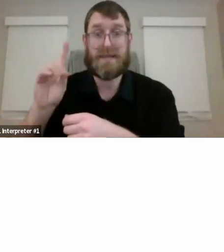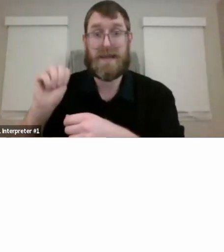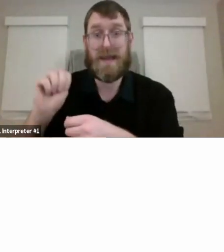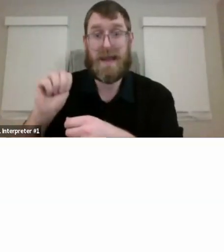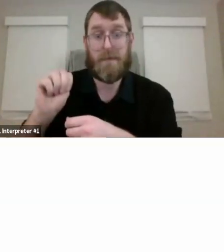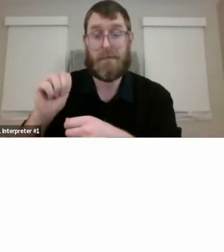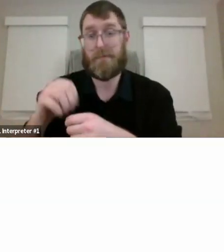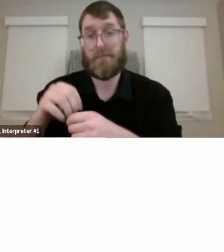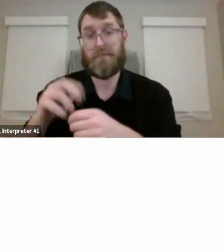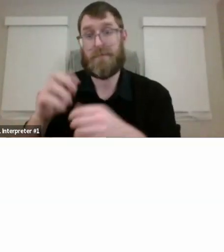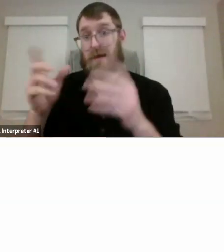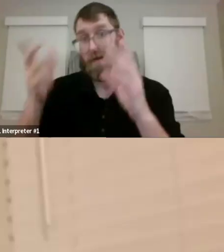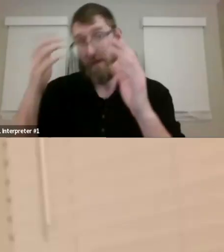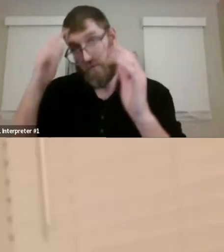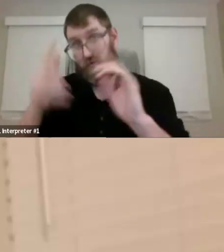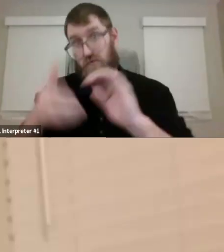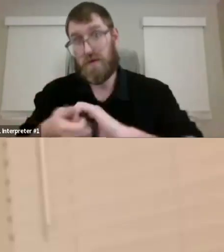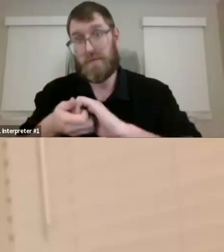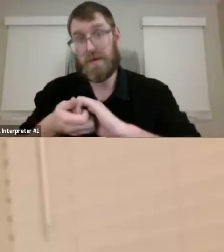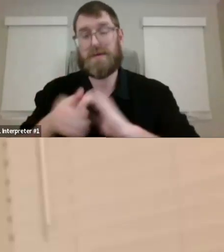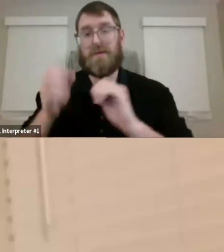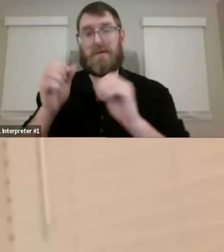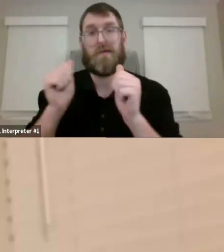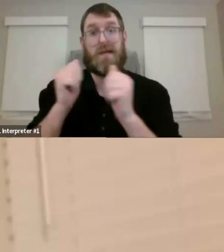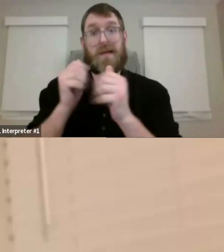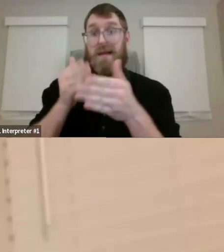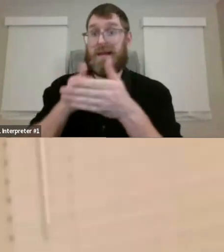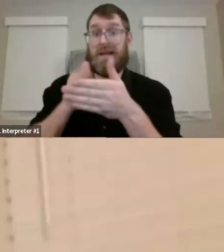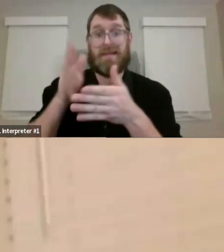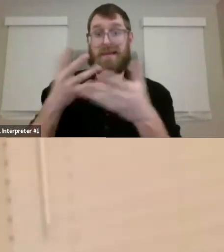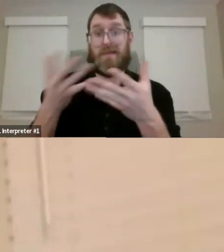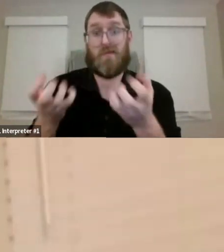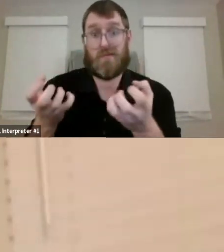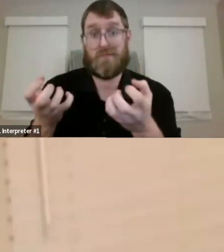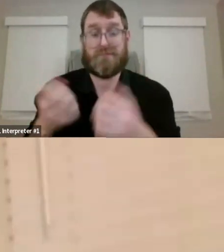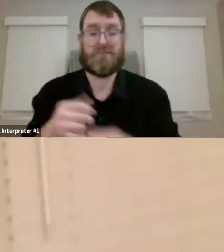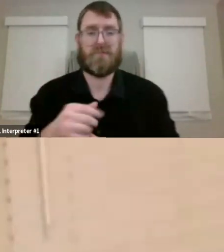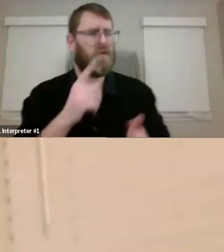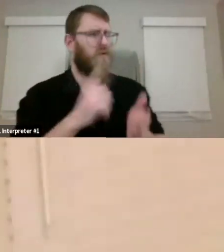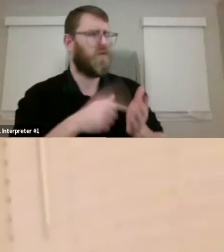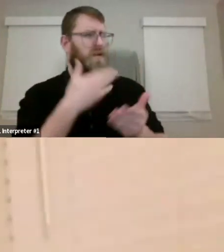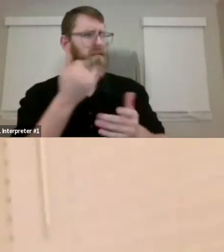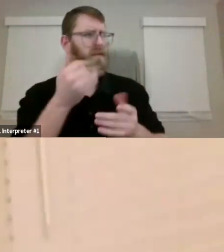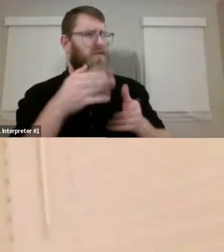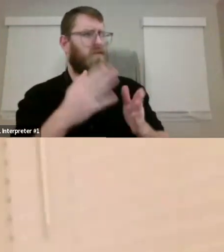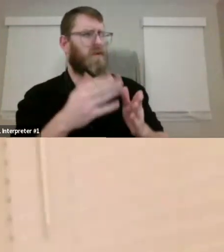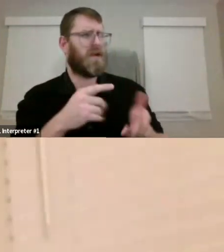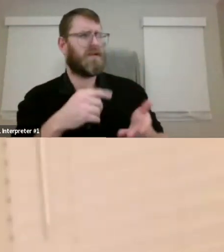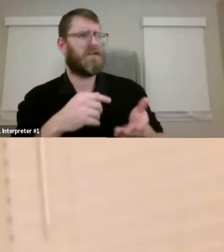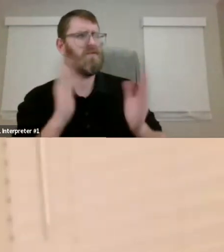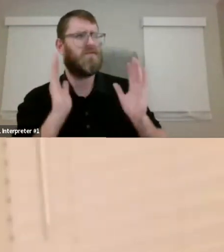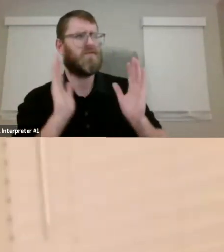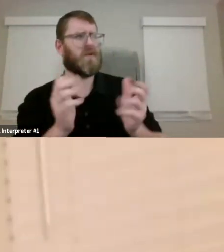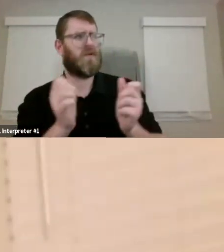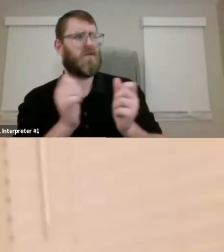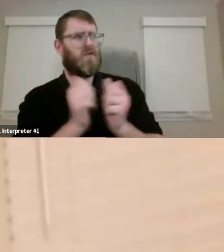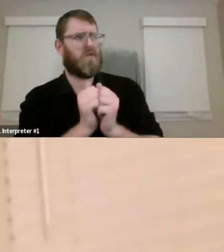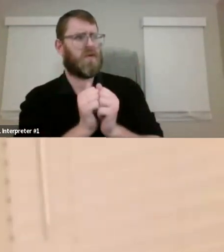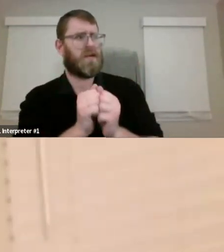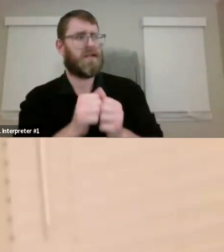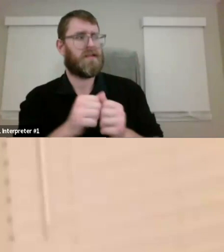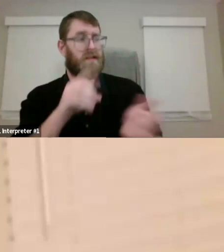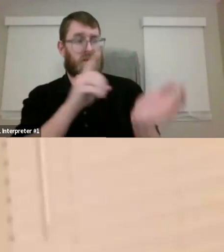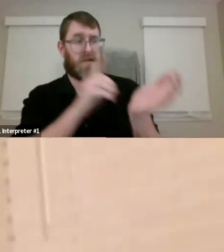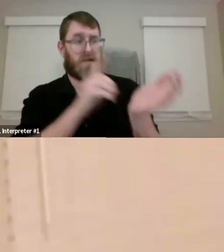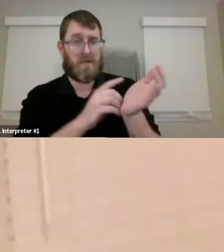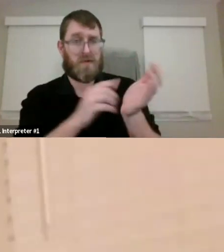wishes. What is the best way to speak to doctors, vendors, etc. on behalf of your child if you